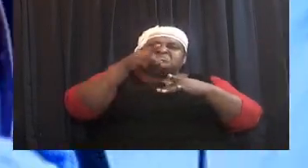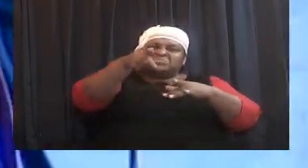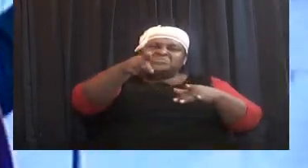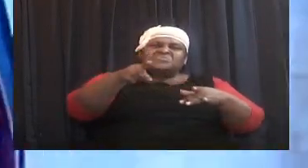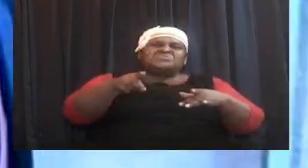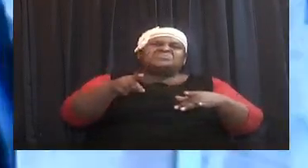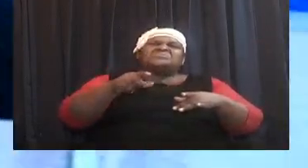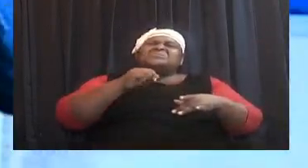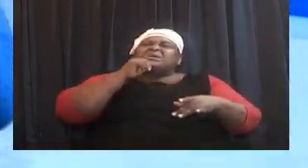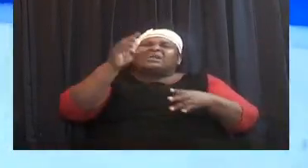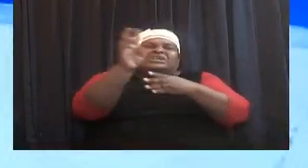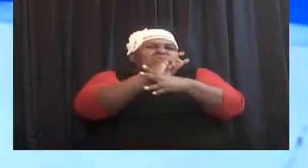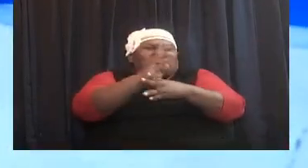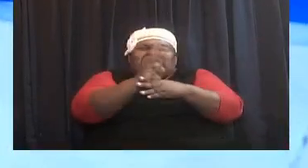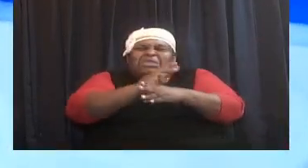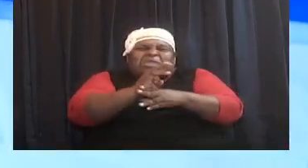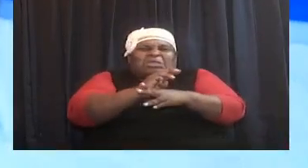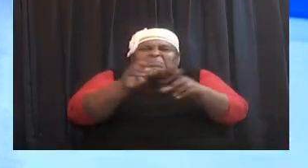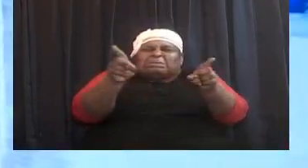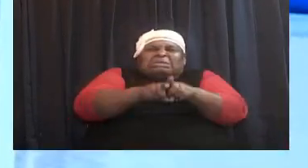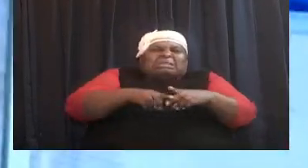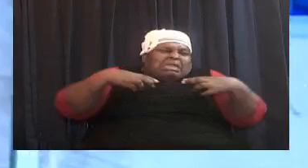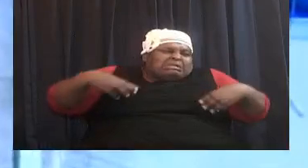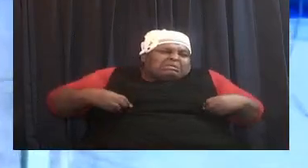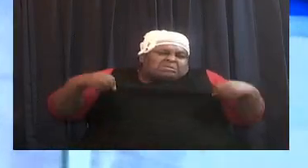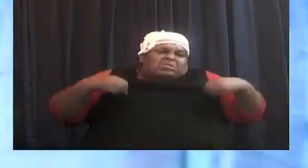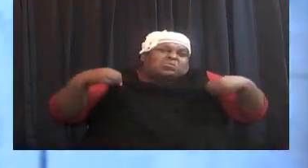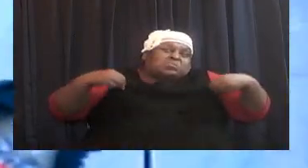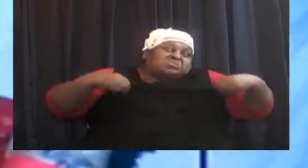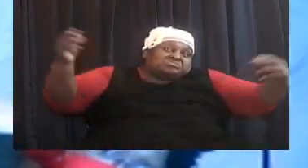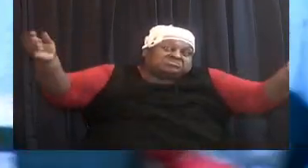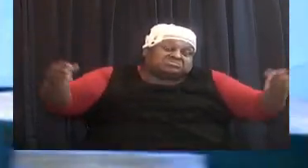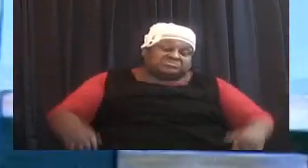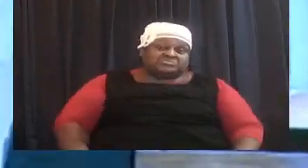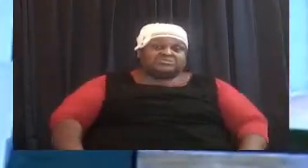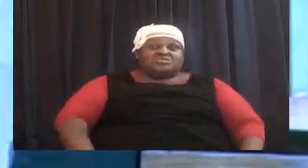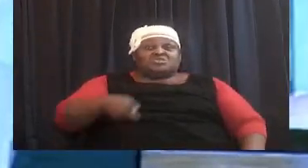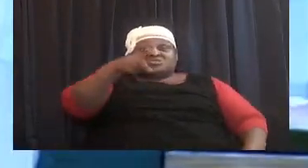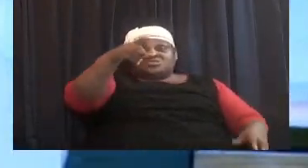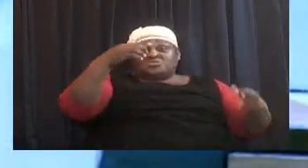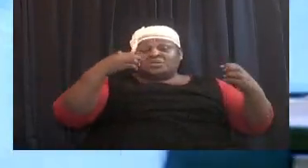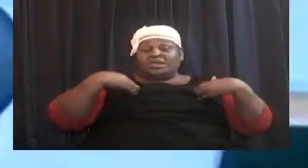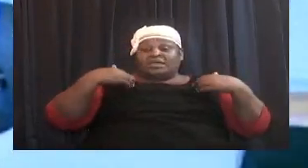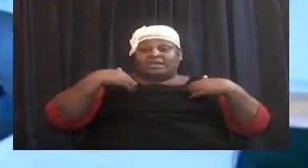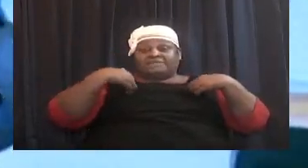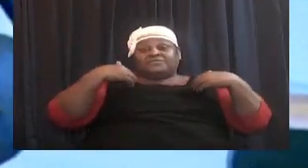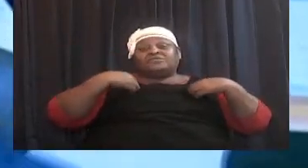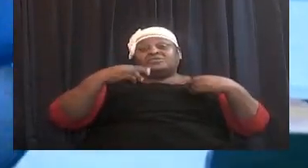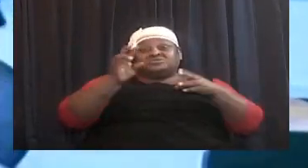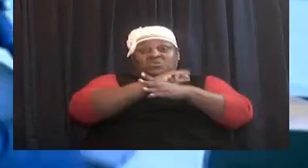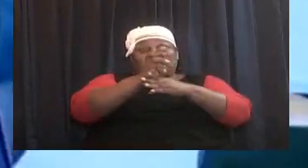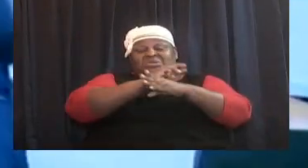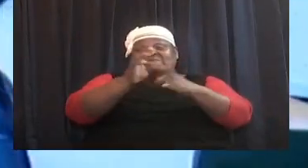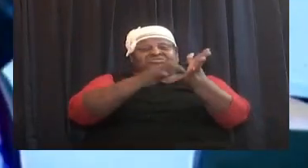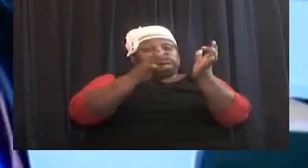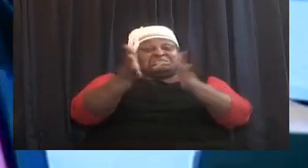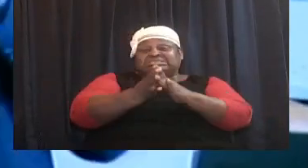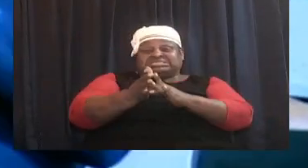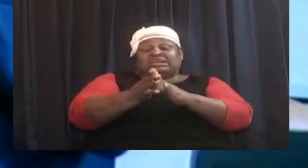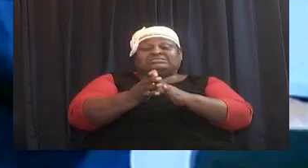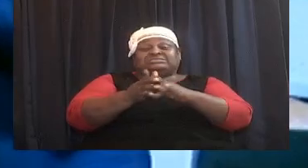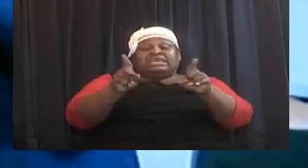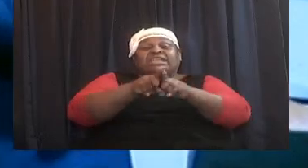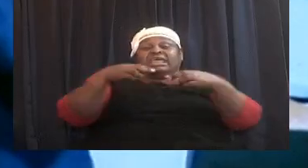to wear him like a garment. Hallelujah. The Bible says we need to put on